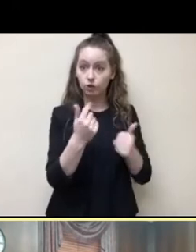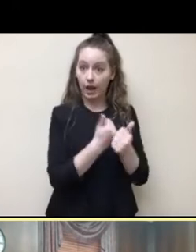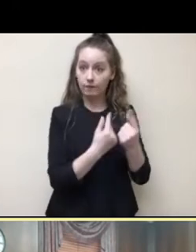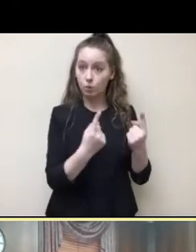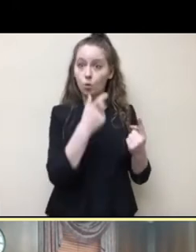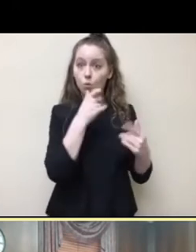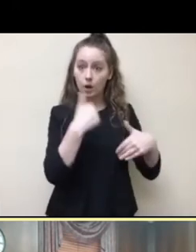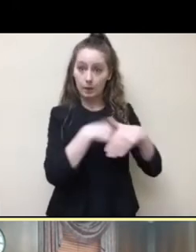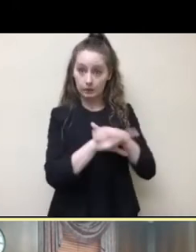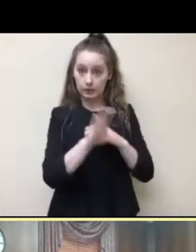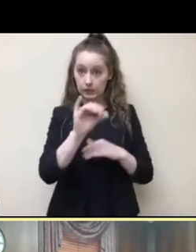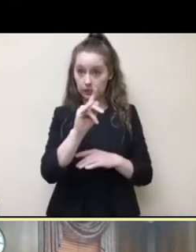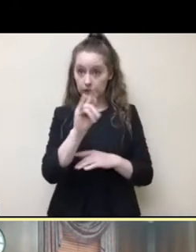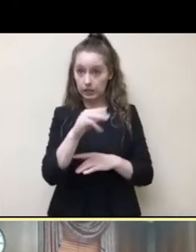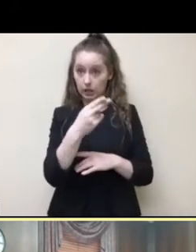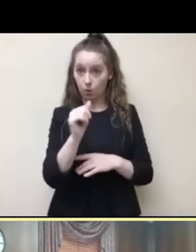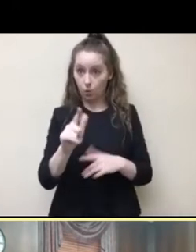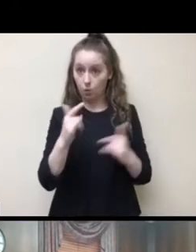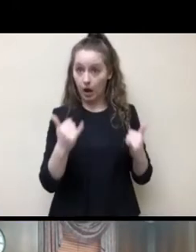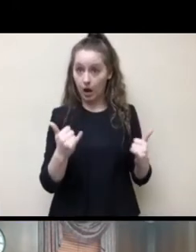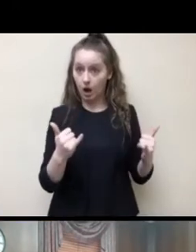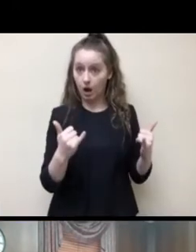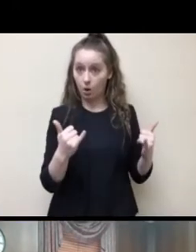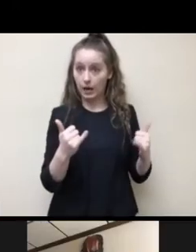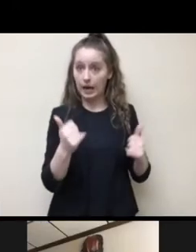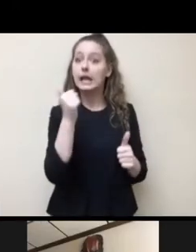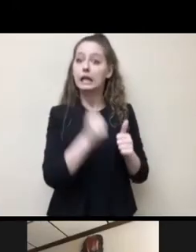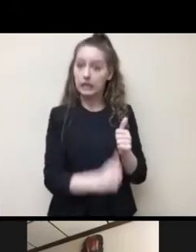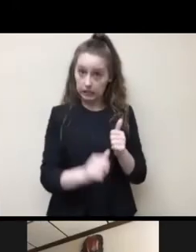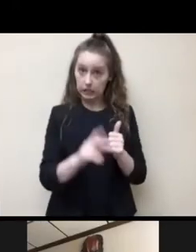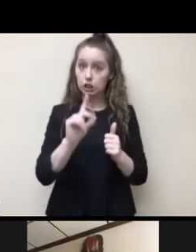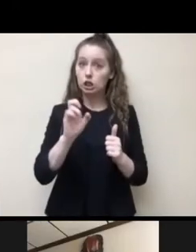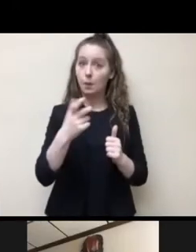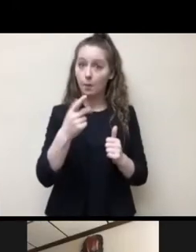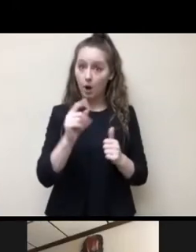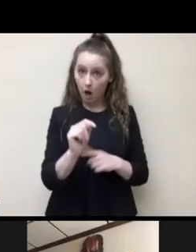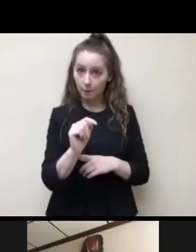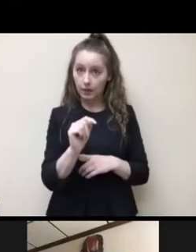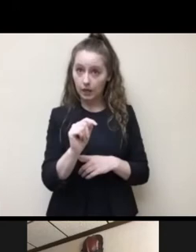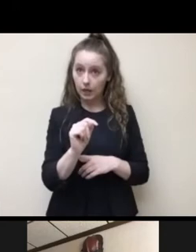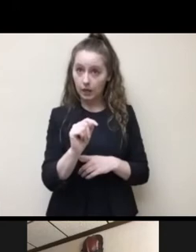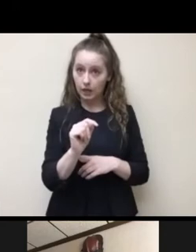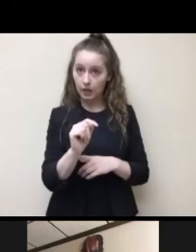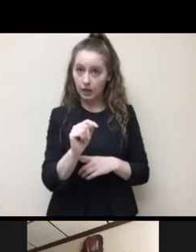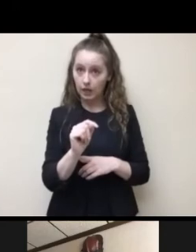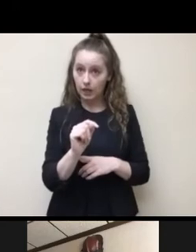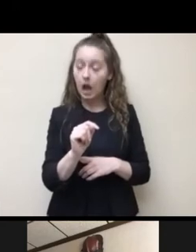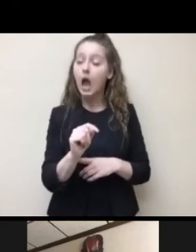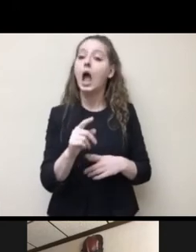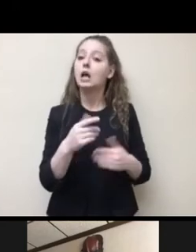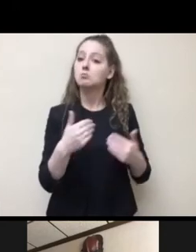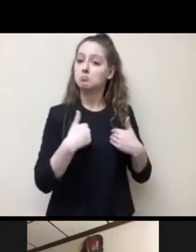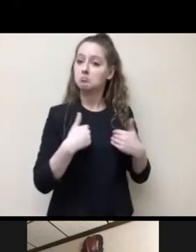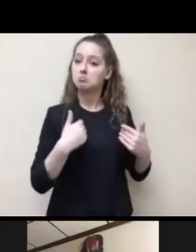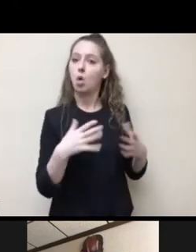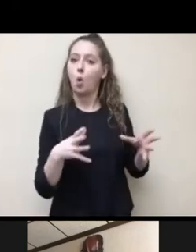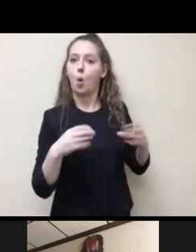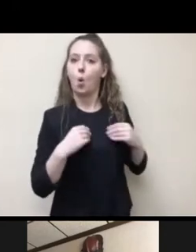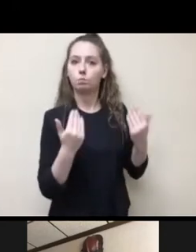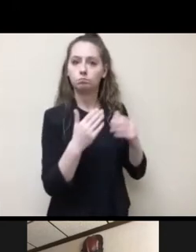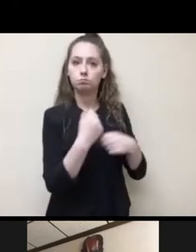now. And each department has created their own restrictions to make sure that they are